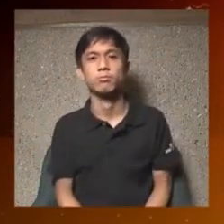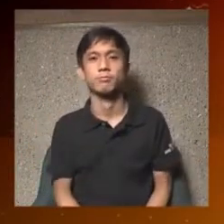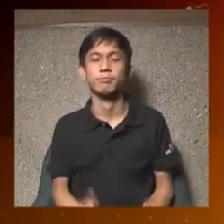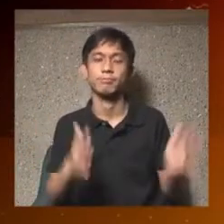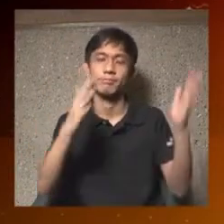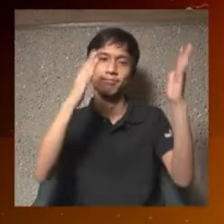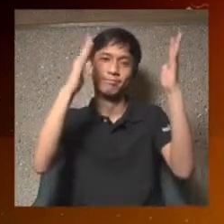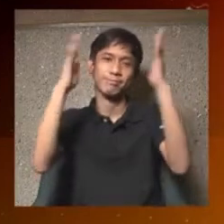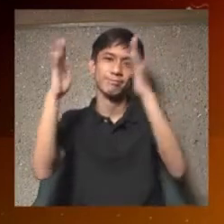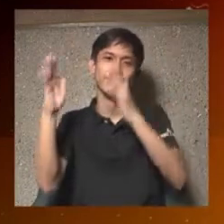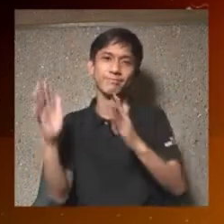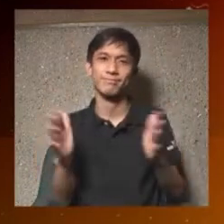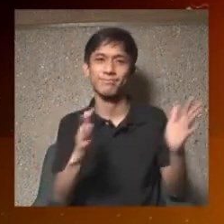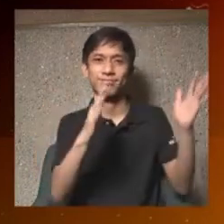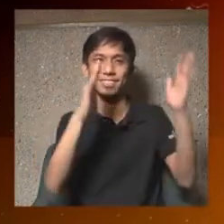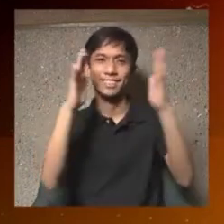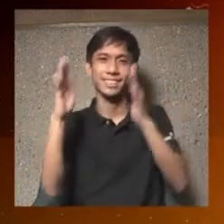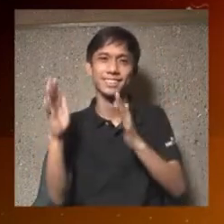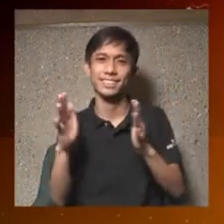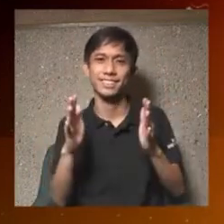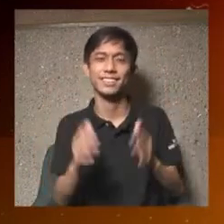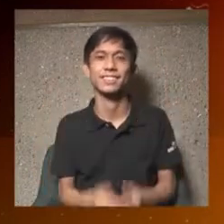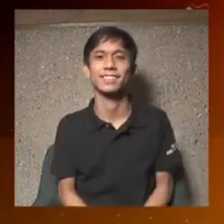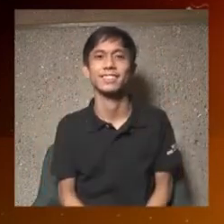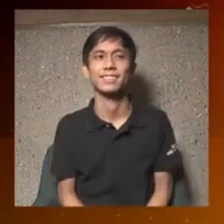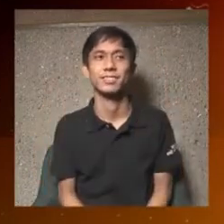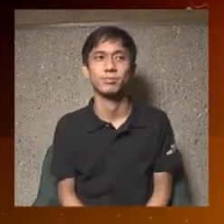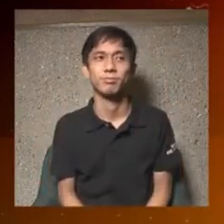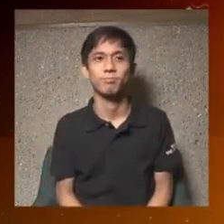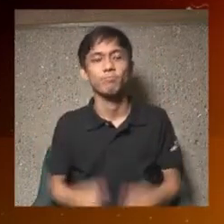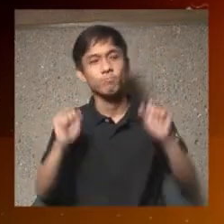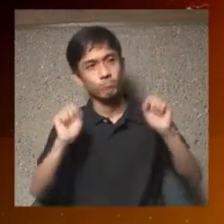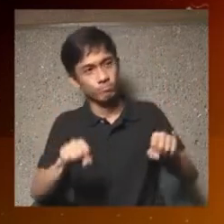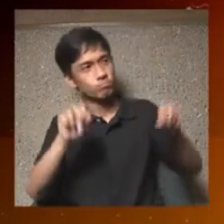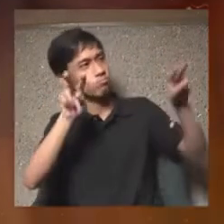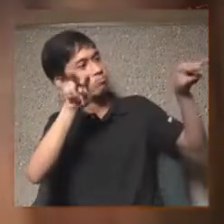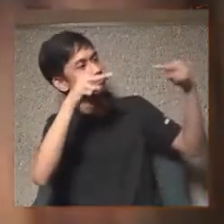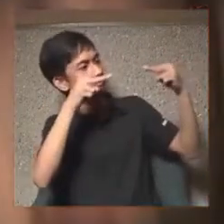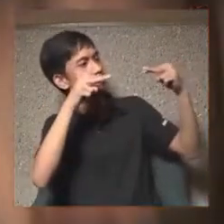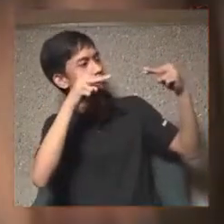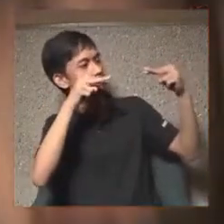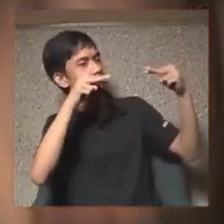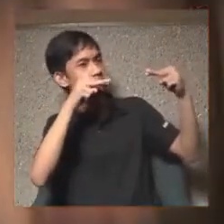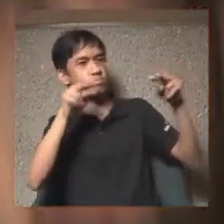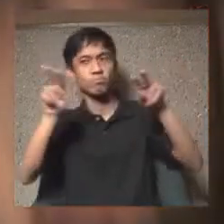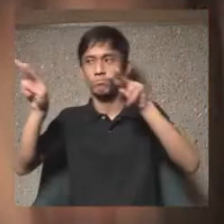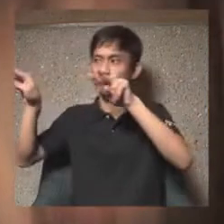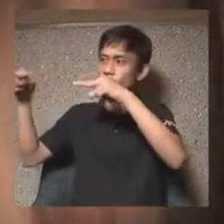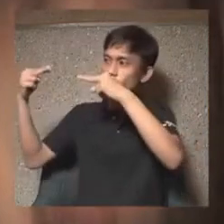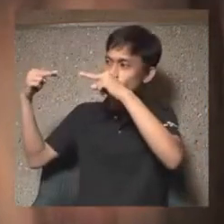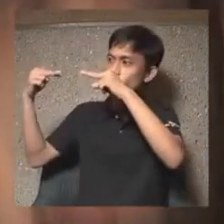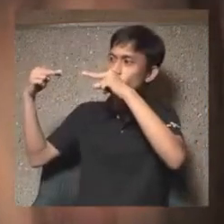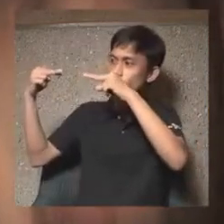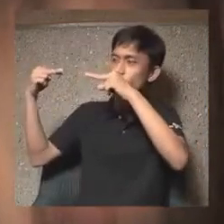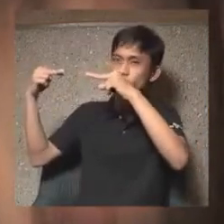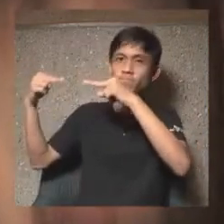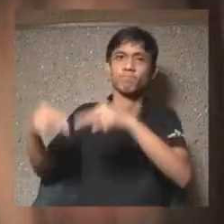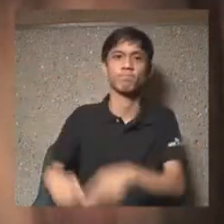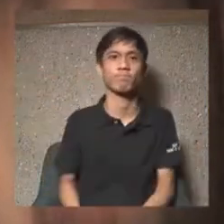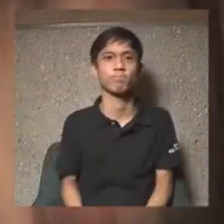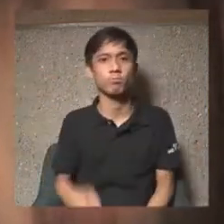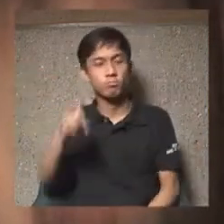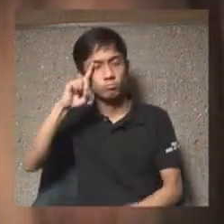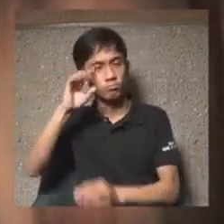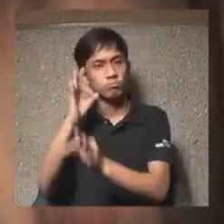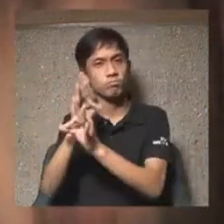I can see your eyes grappling with that truth. Go ahead and wrestle with the Lord today.